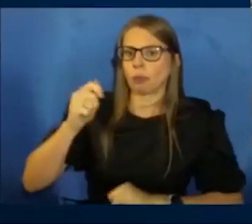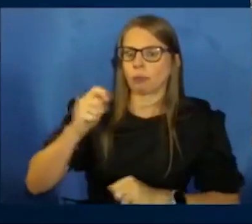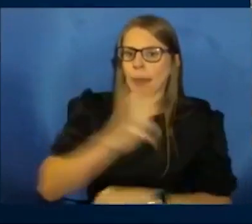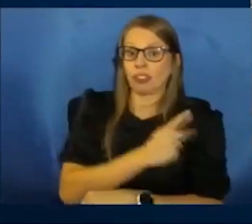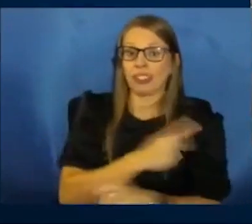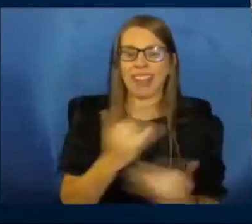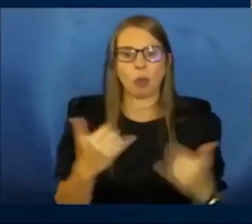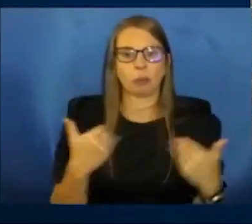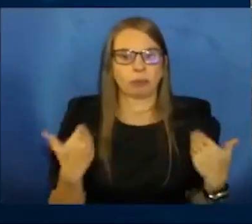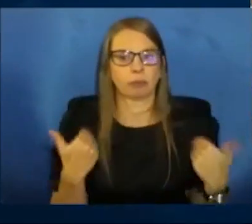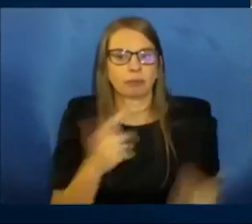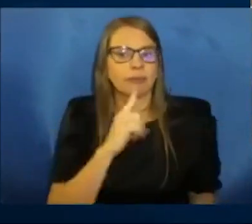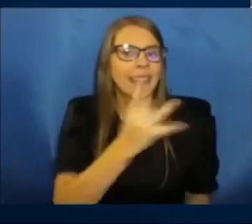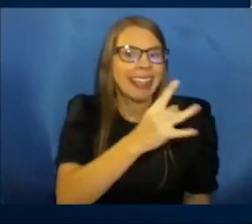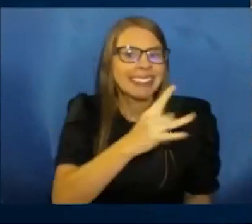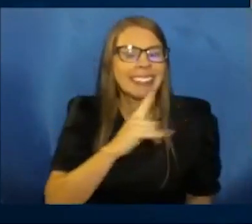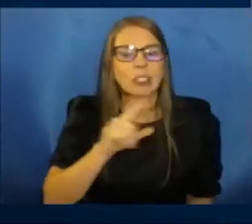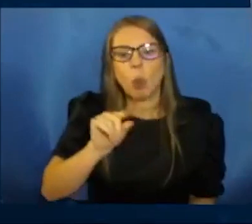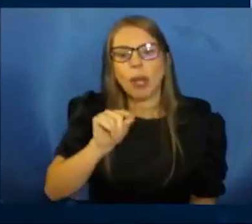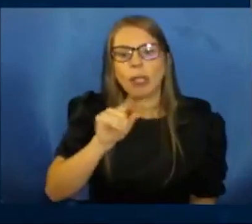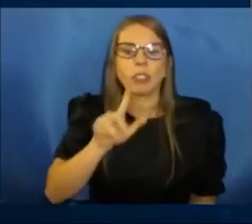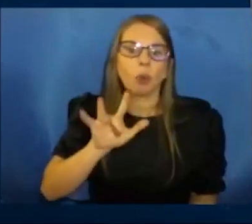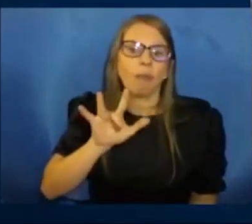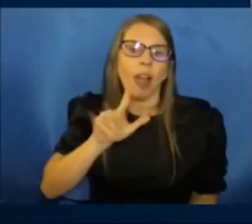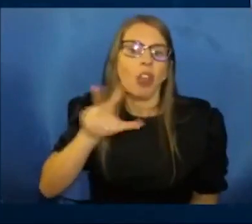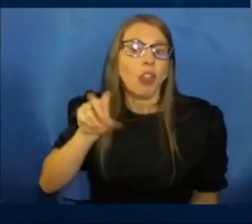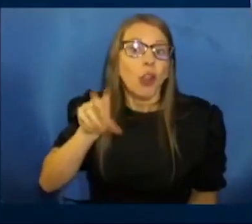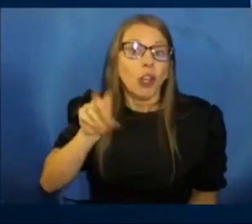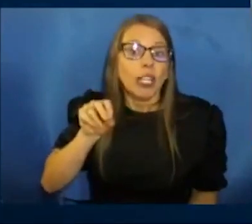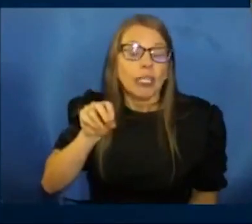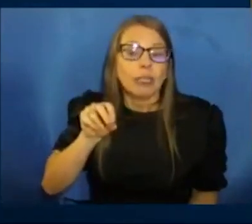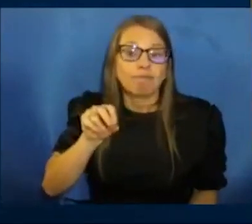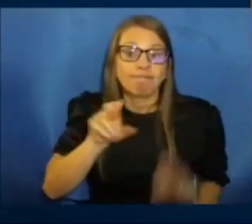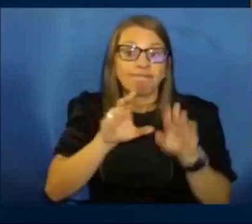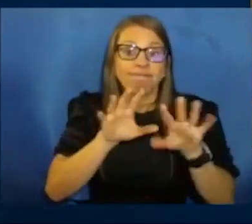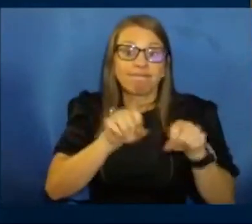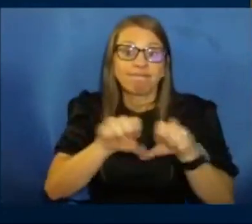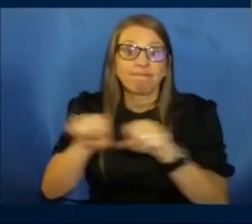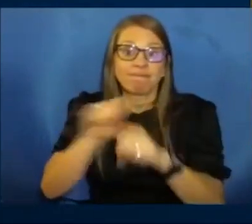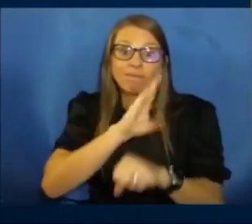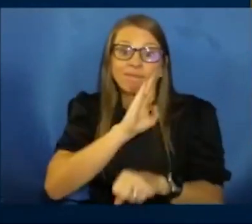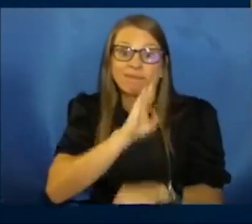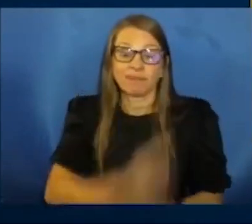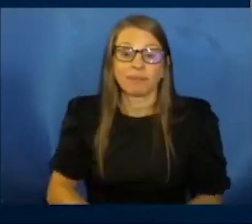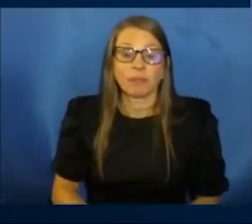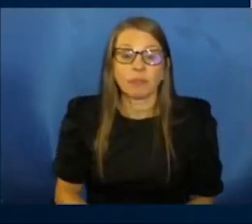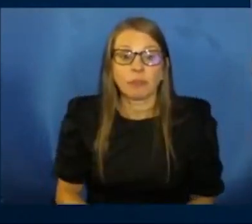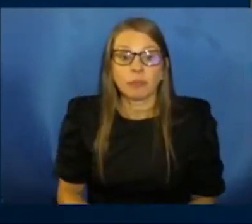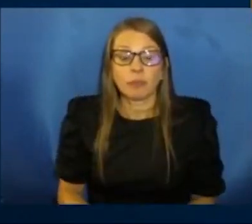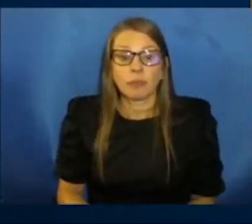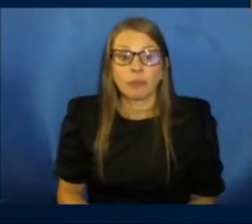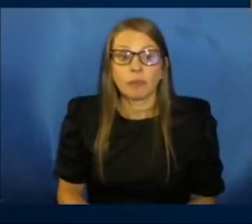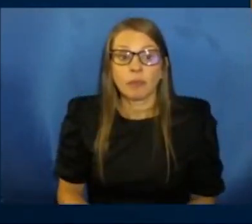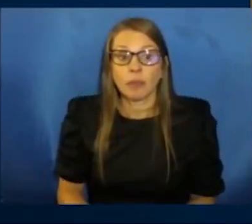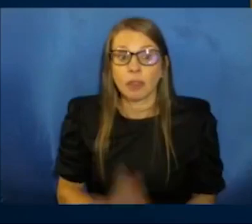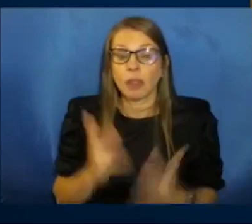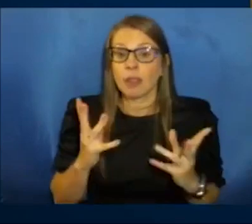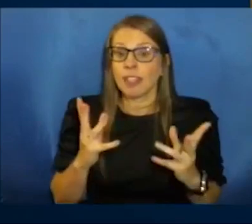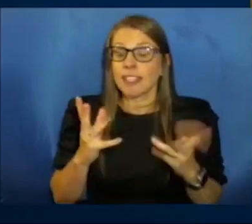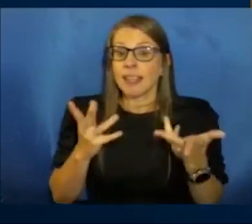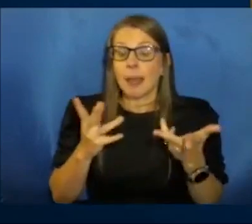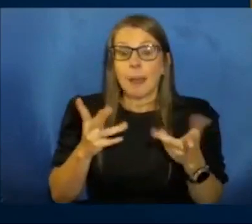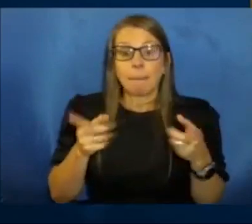is fast and furious, and it's affecting hospitals, patients, and staff across the country and right here in Kansas City. So please stay safe this